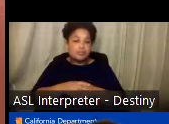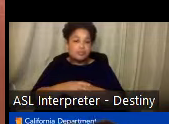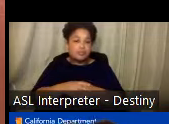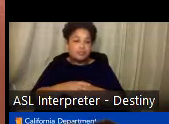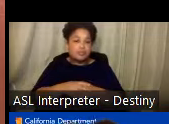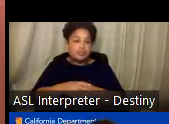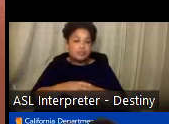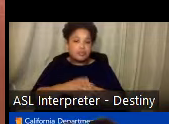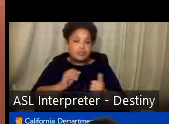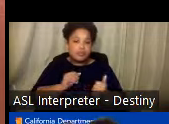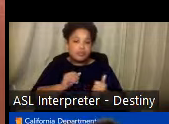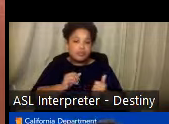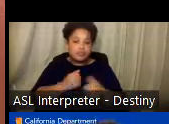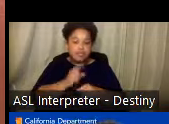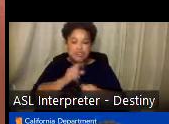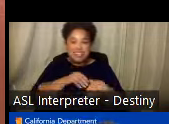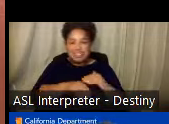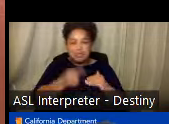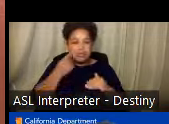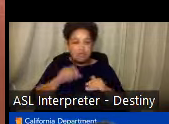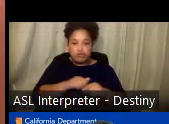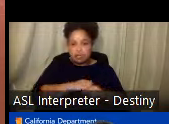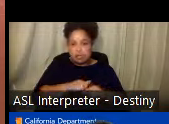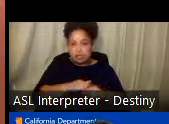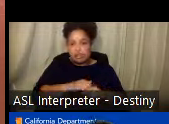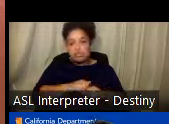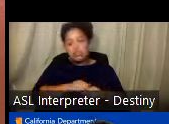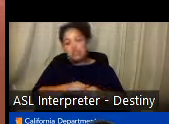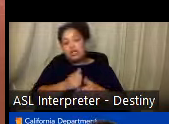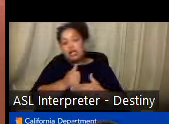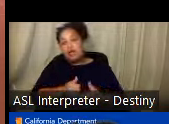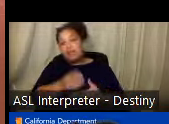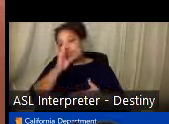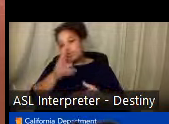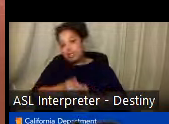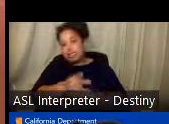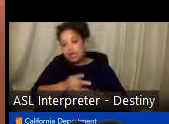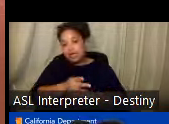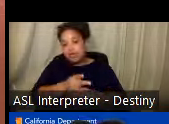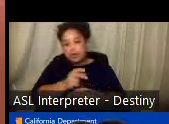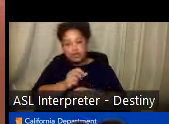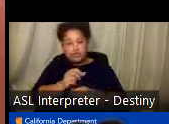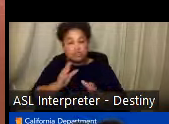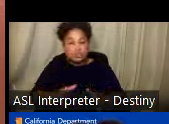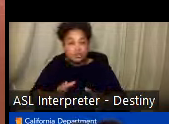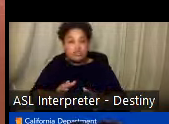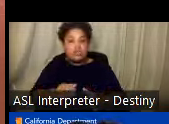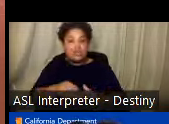addressing accessibility for training. So helping direct care workers get access to training